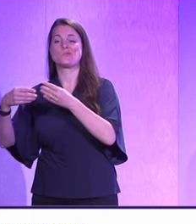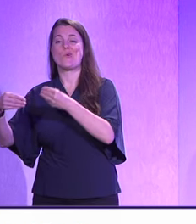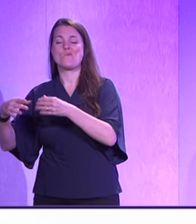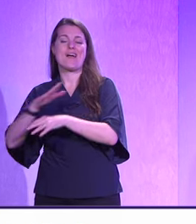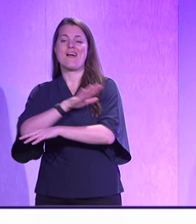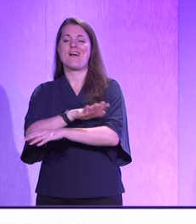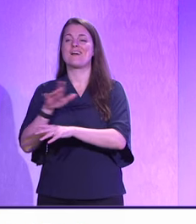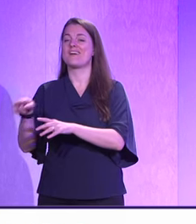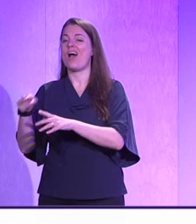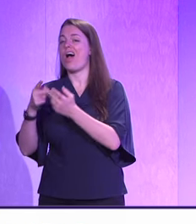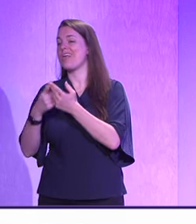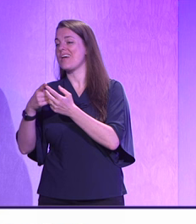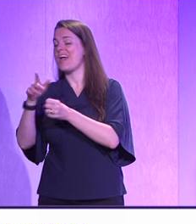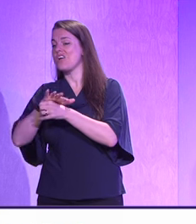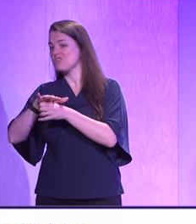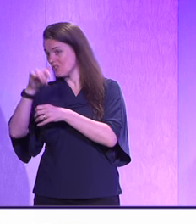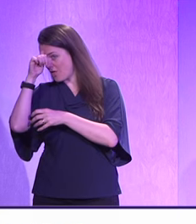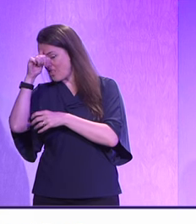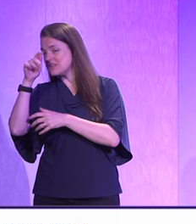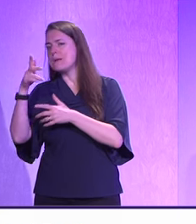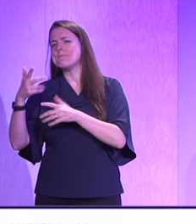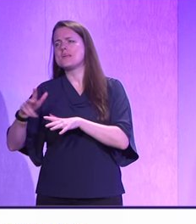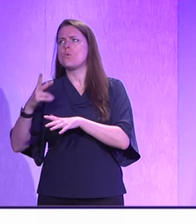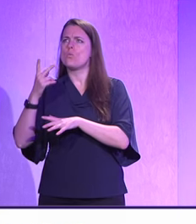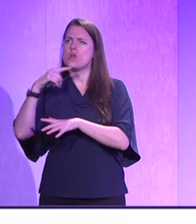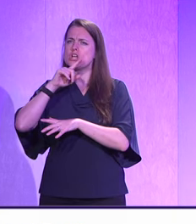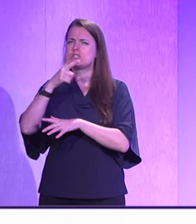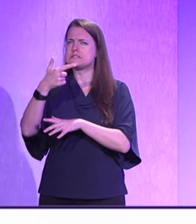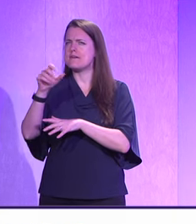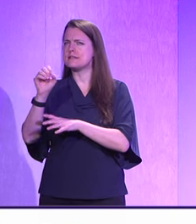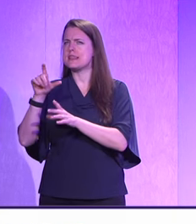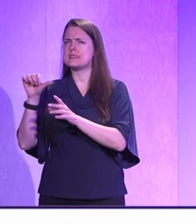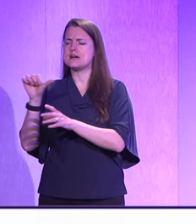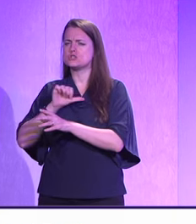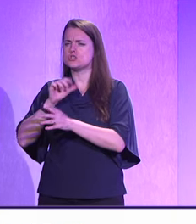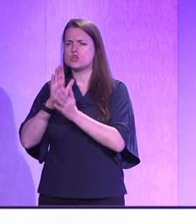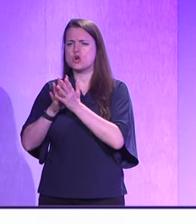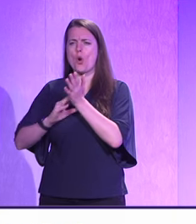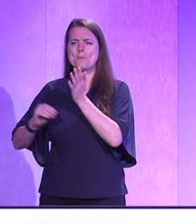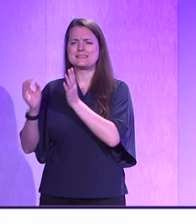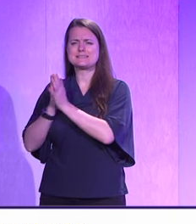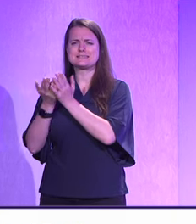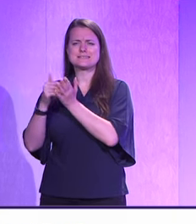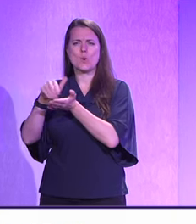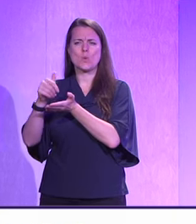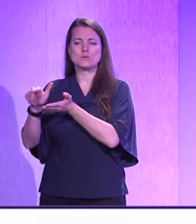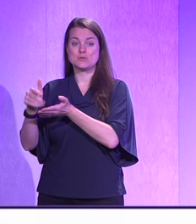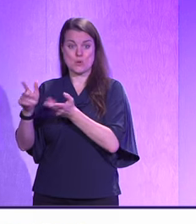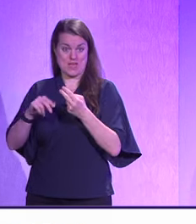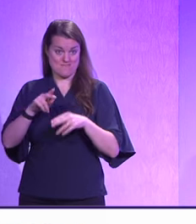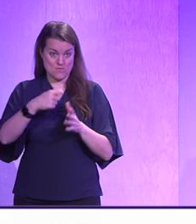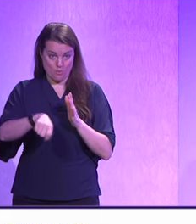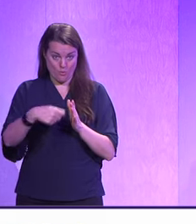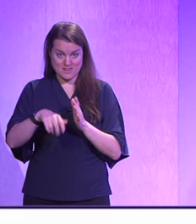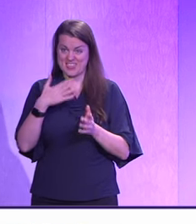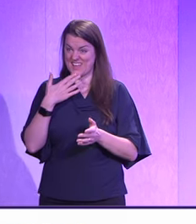other knowledge work areas. There's been over 170,000 copies sold, so thank you all of you if you've bought a copy,